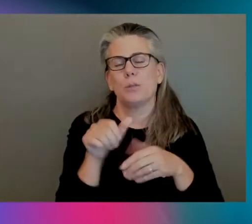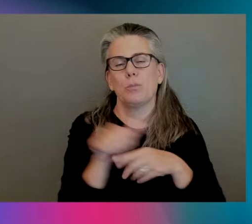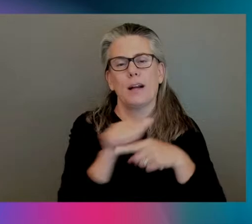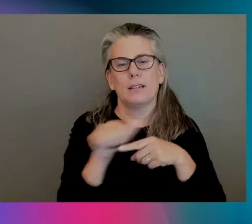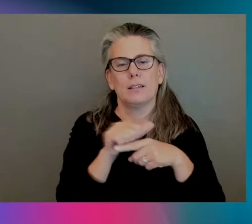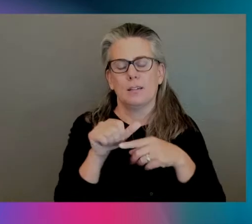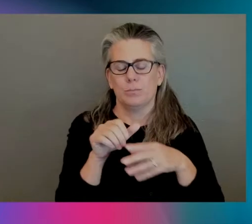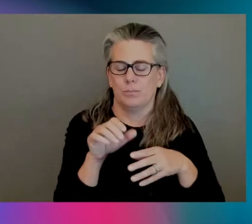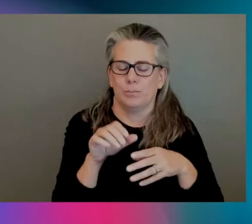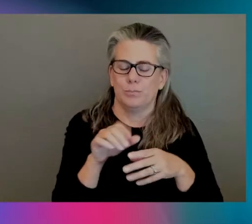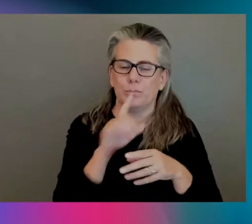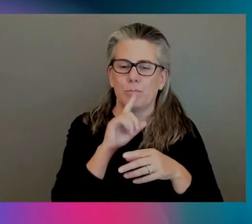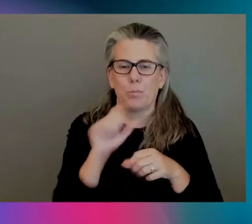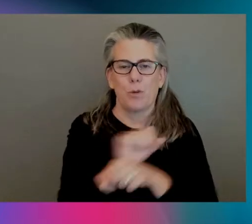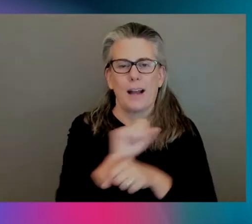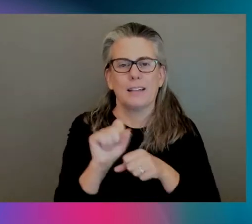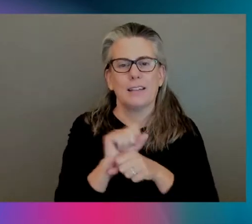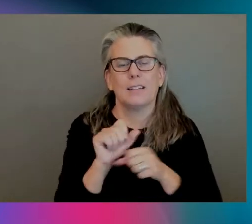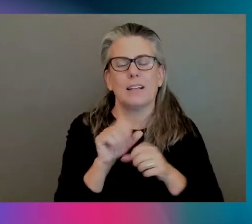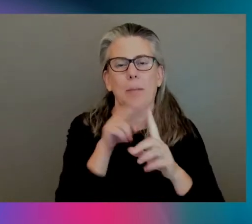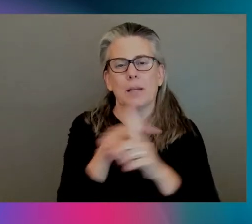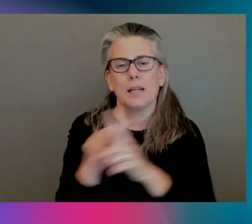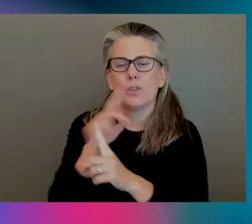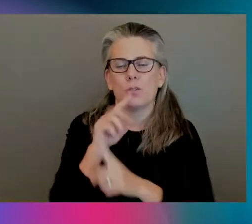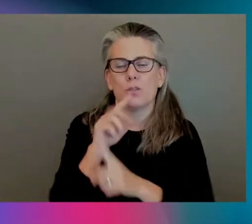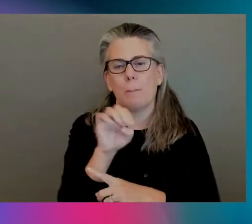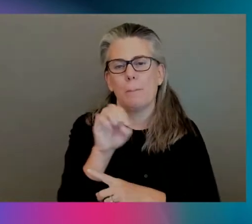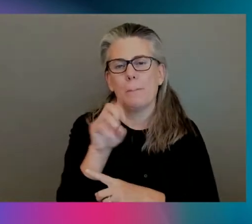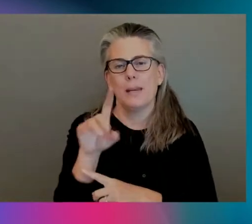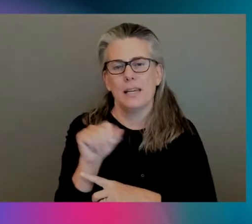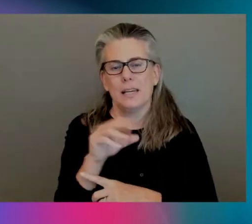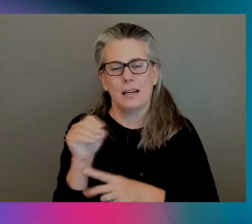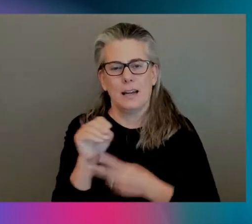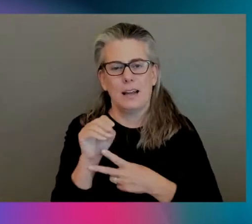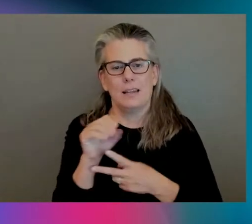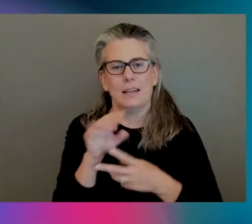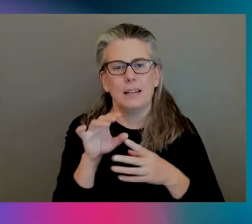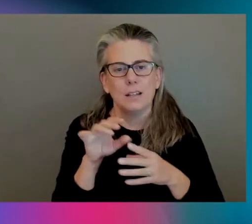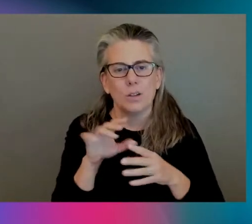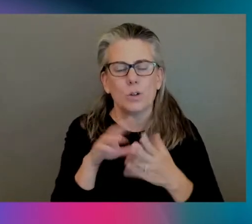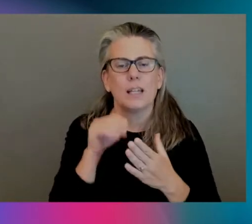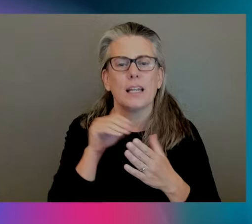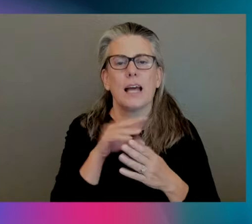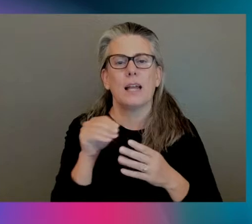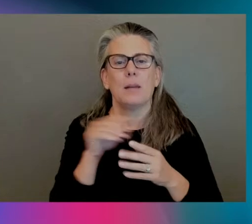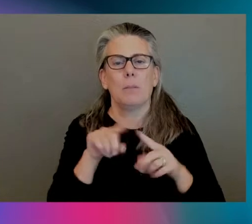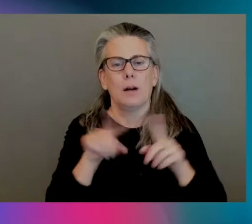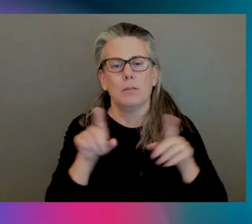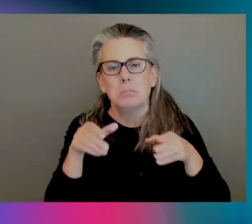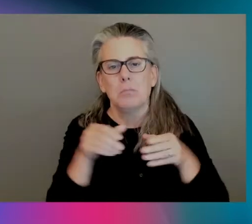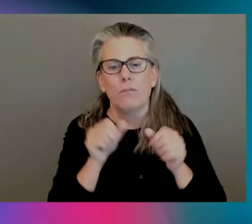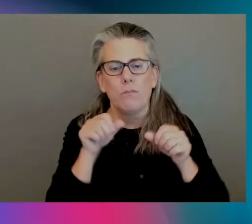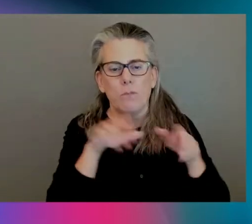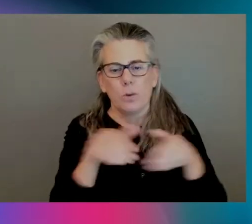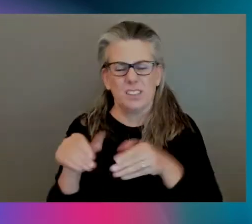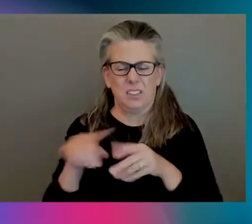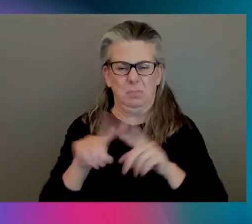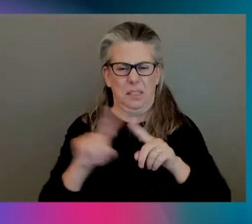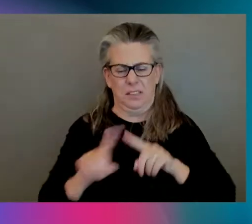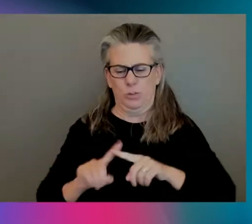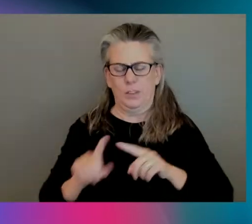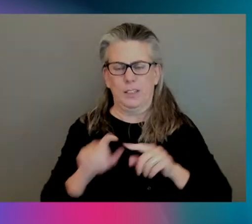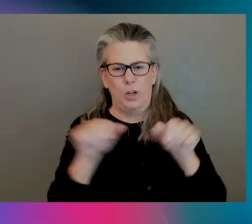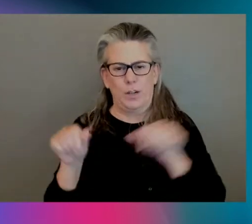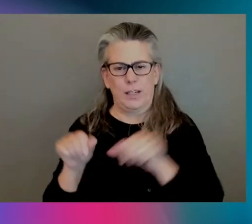media and entertainment, which includes a lot of different areas, but personalization is one of the most core capabilities in media